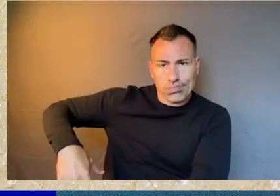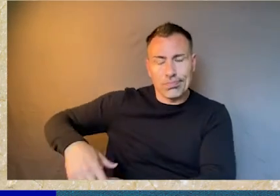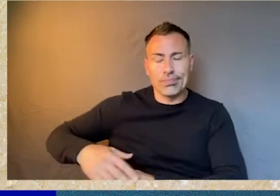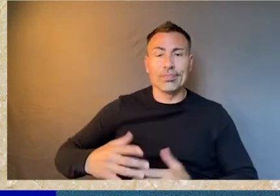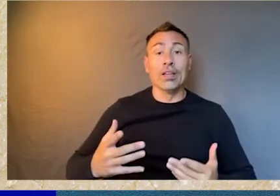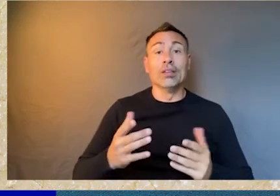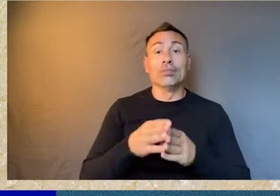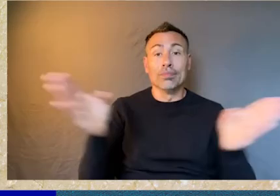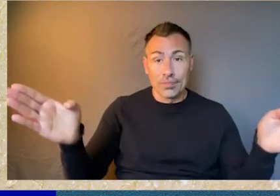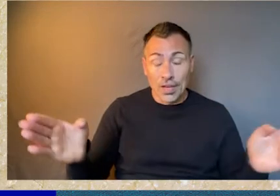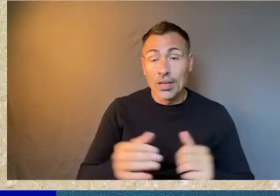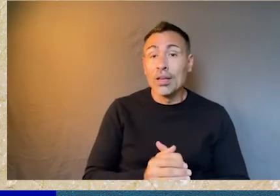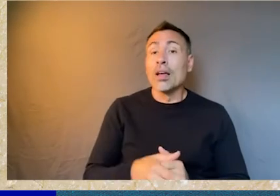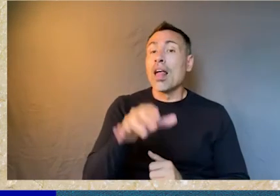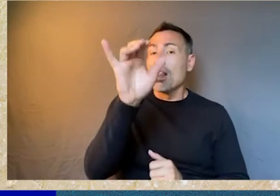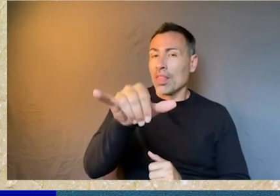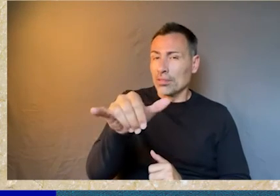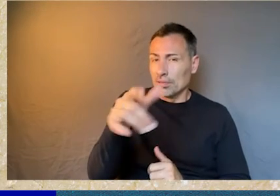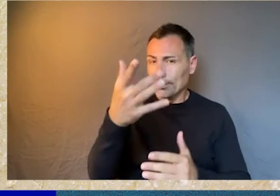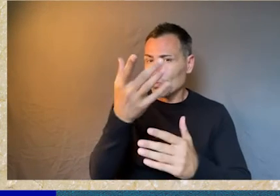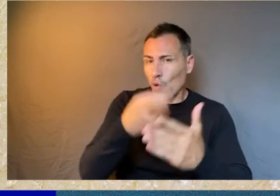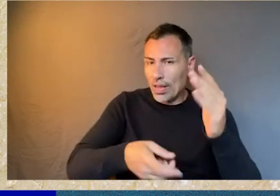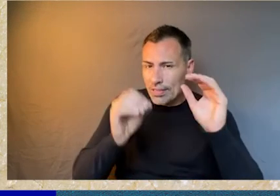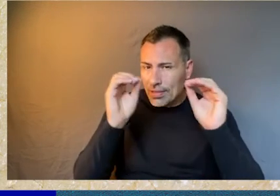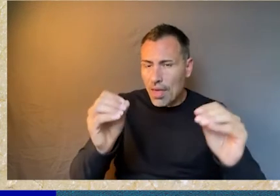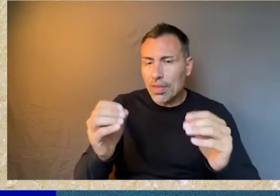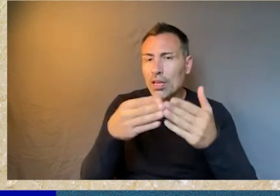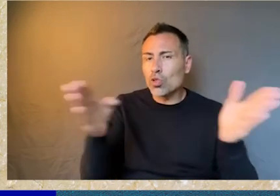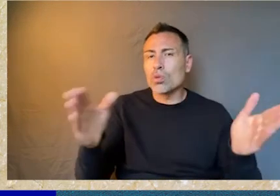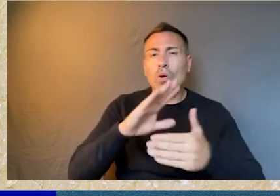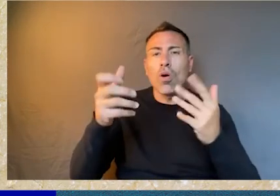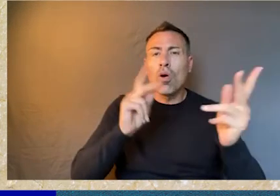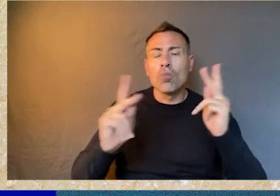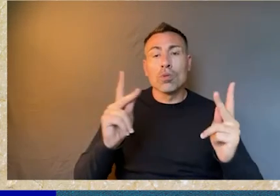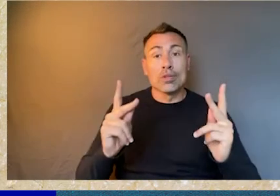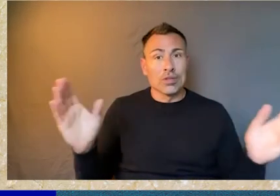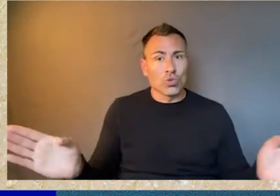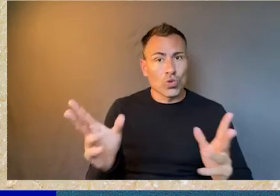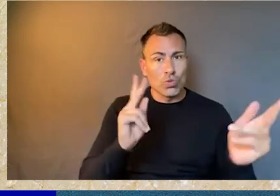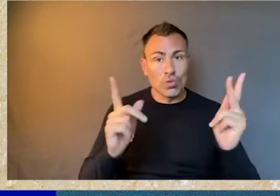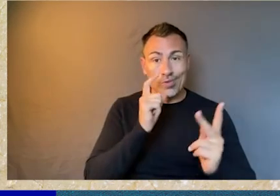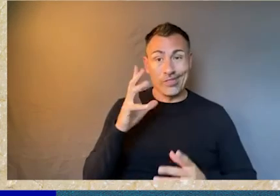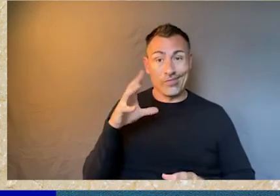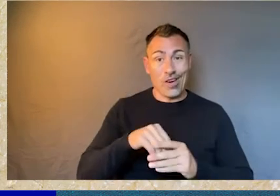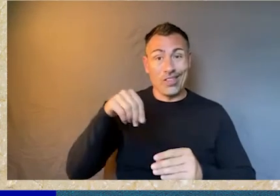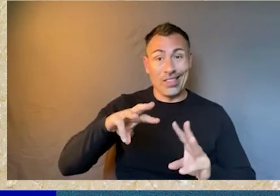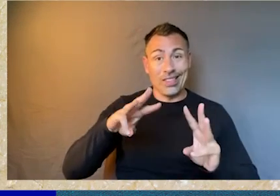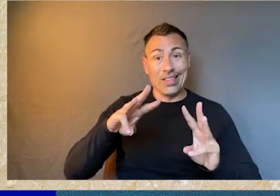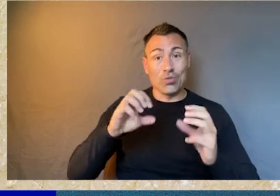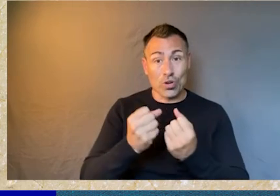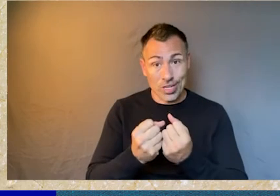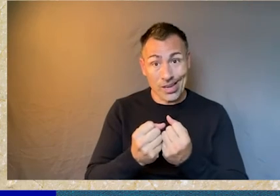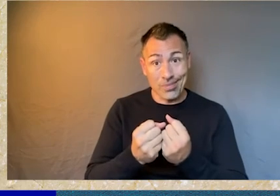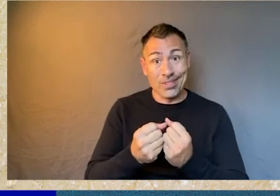free. It's open to everyone. I encourage all of you that are participating in this webinar to check us out and have